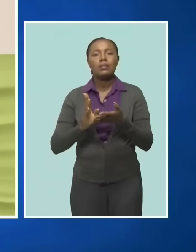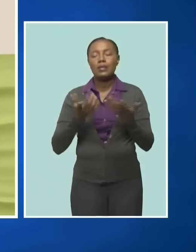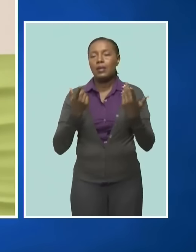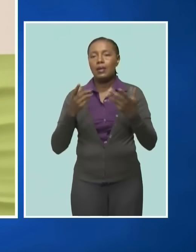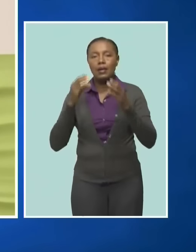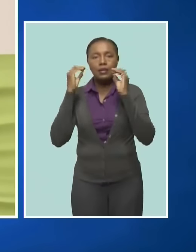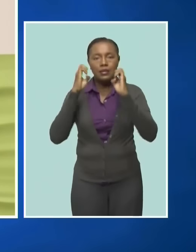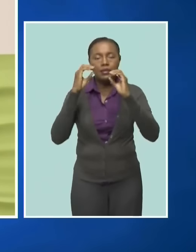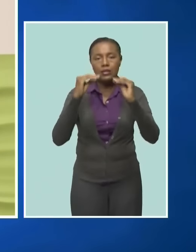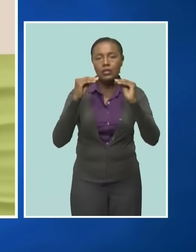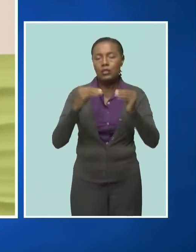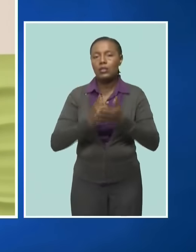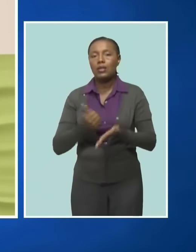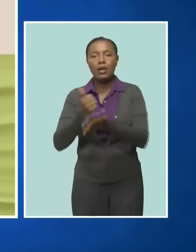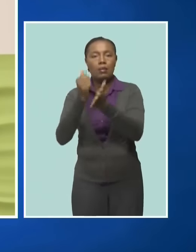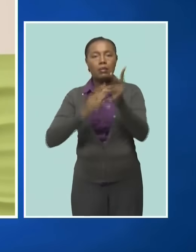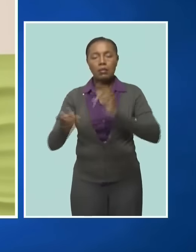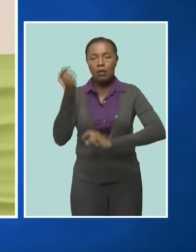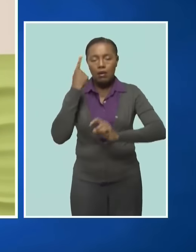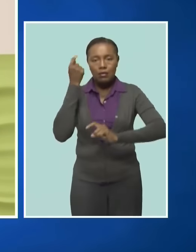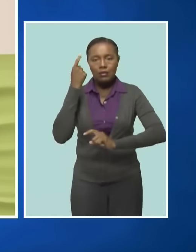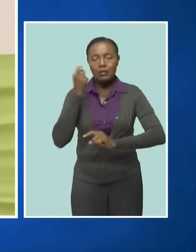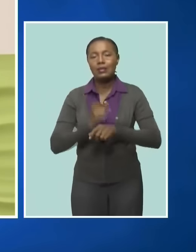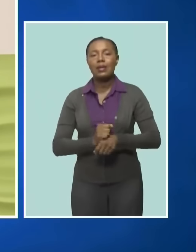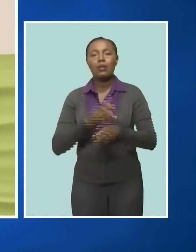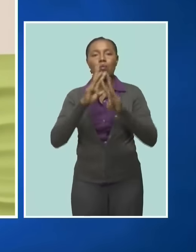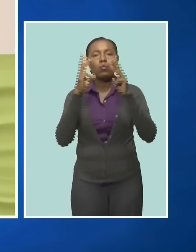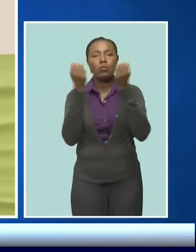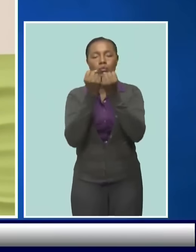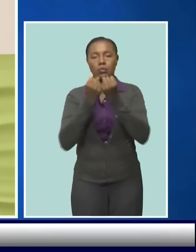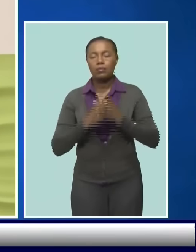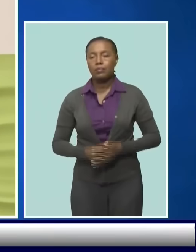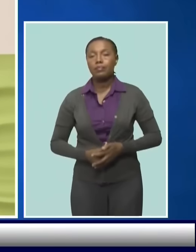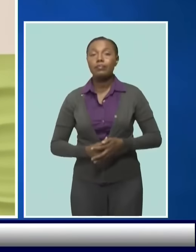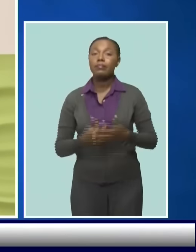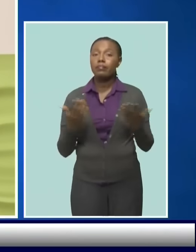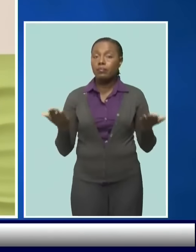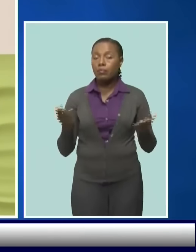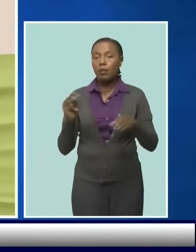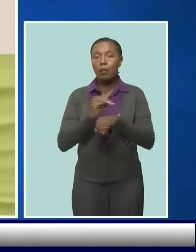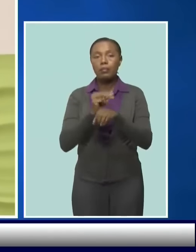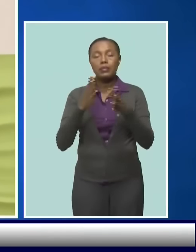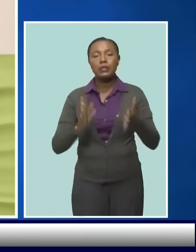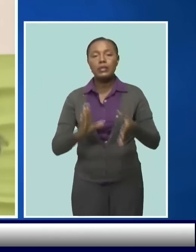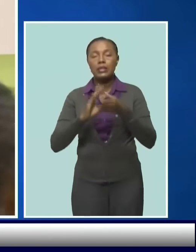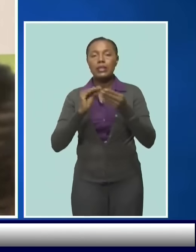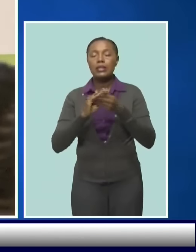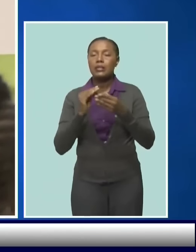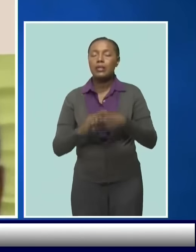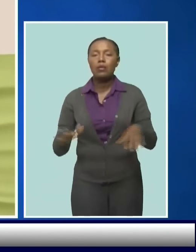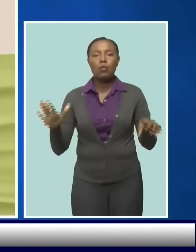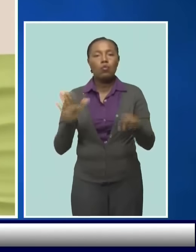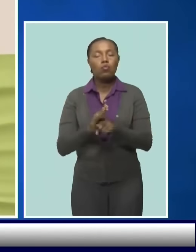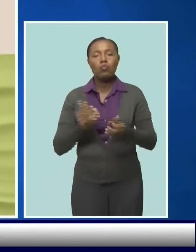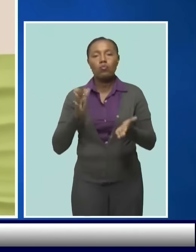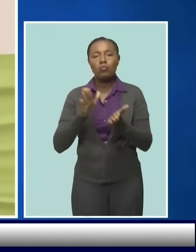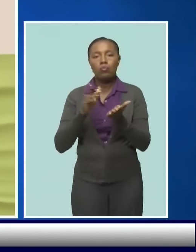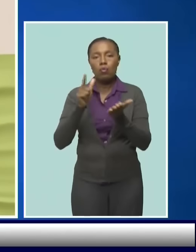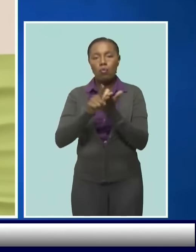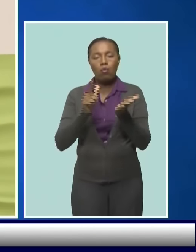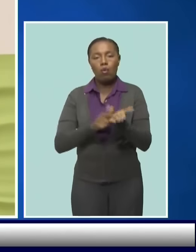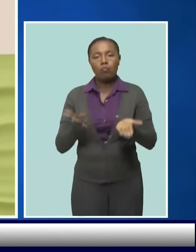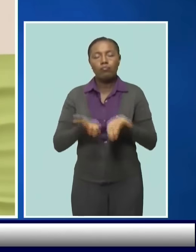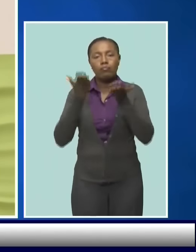awareness building workshop. So we have, as the Minister has indicated, a comprehensive piece of